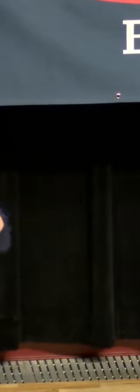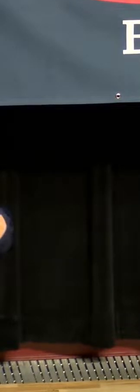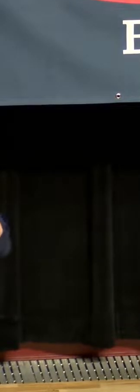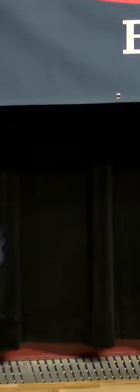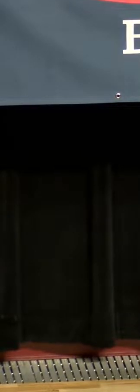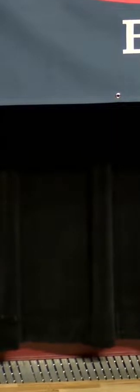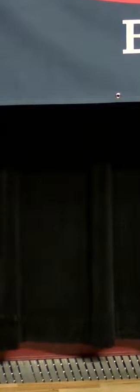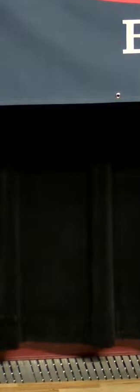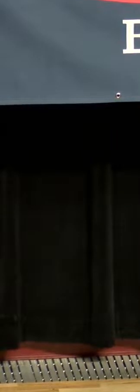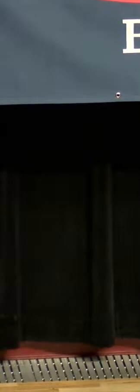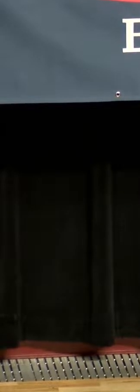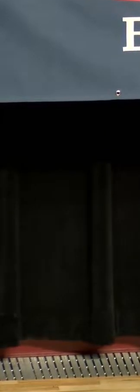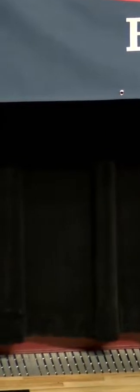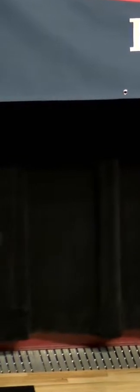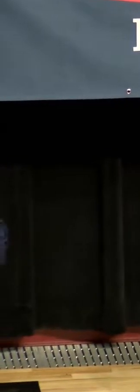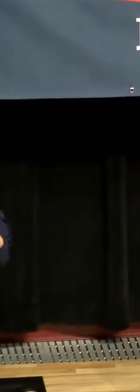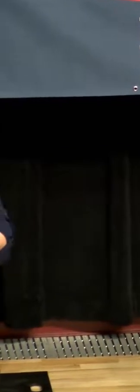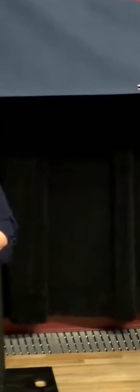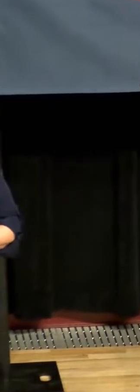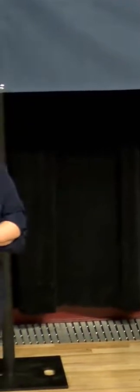sit down and let me take a look at that. Okay.